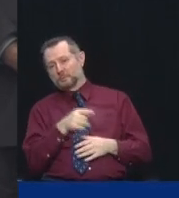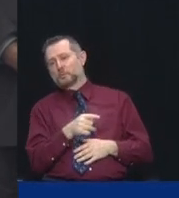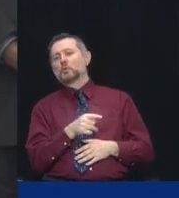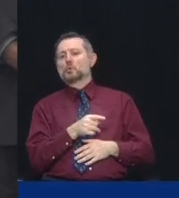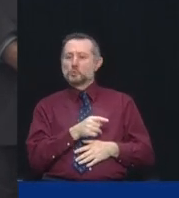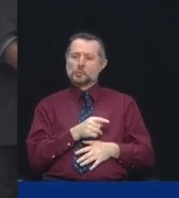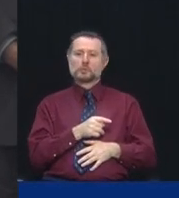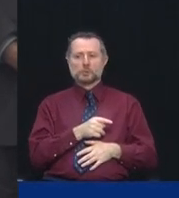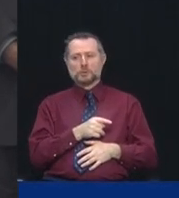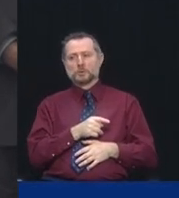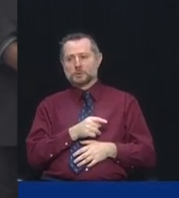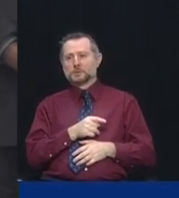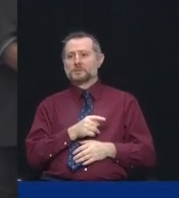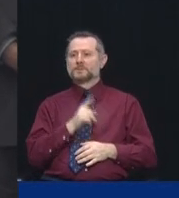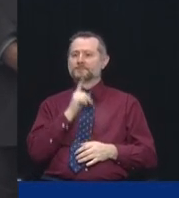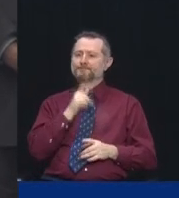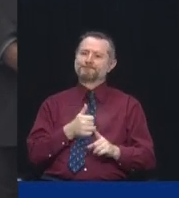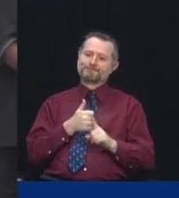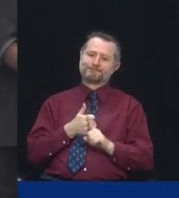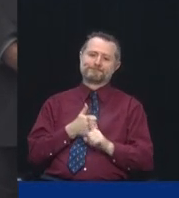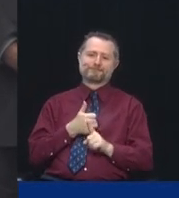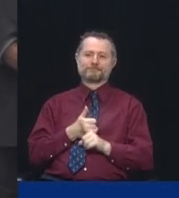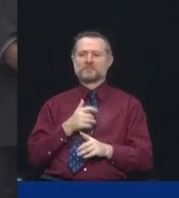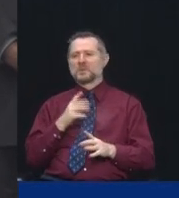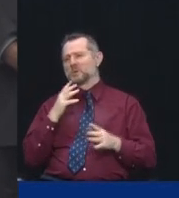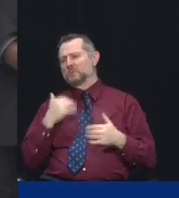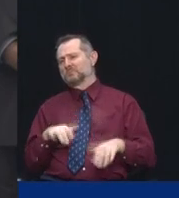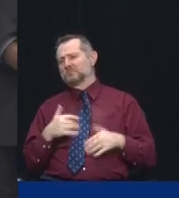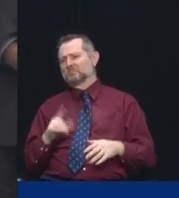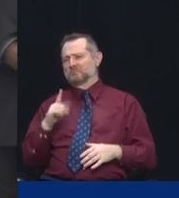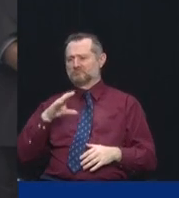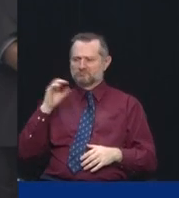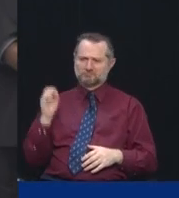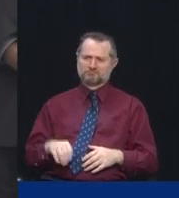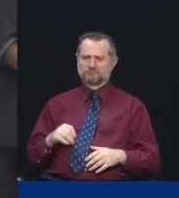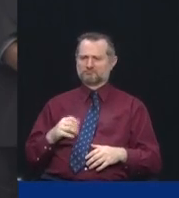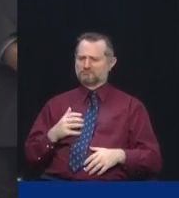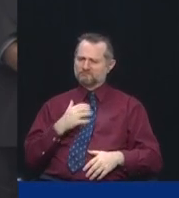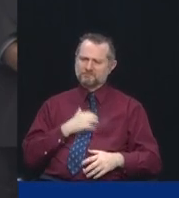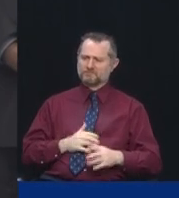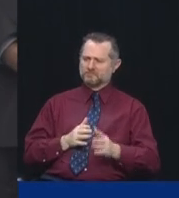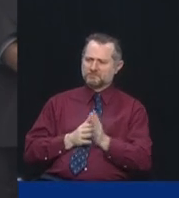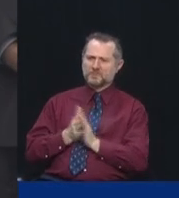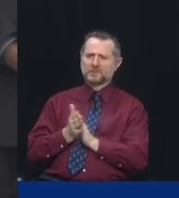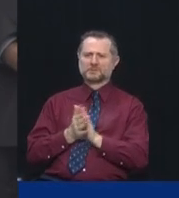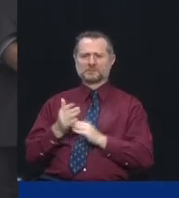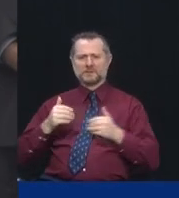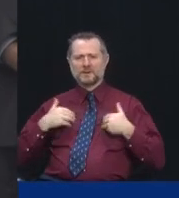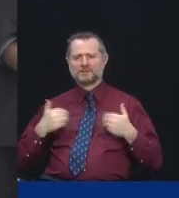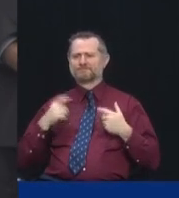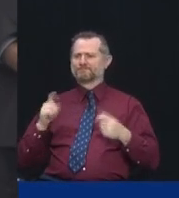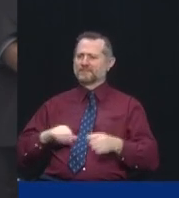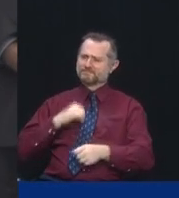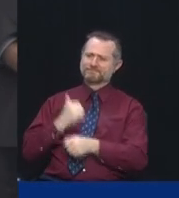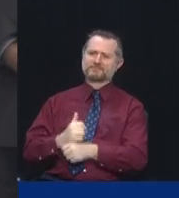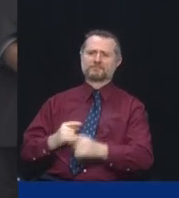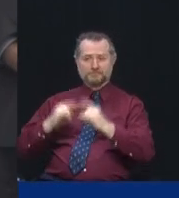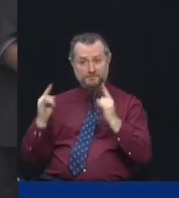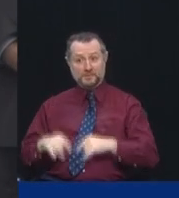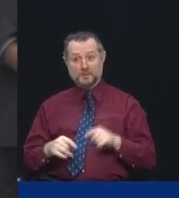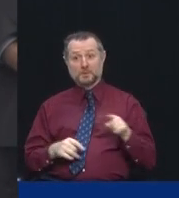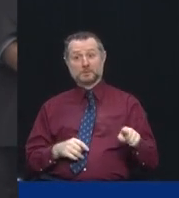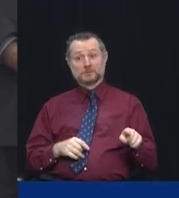was incredibly passionate about this youth pop-up. I think she called all of